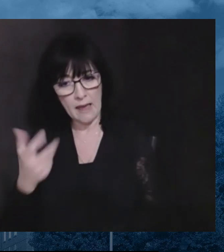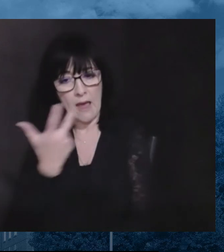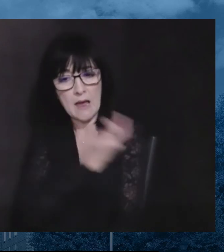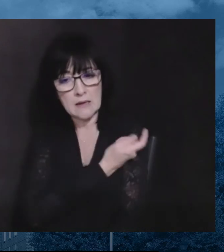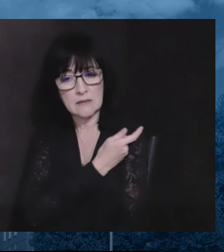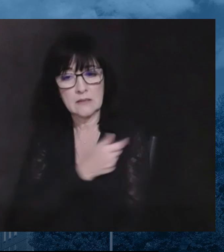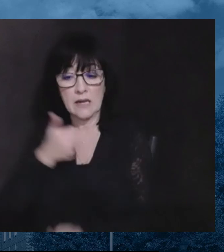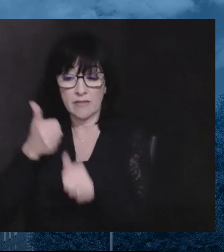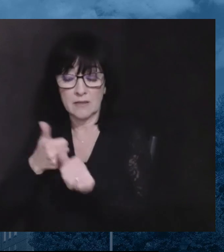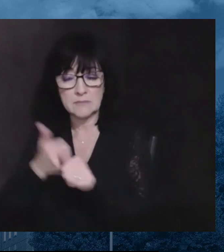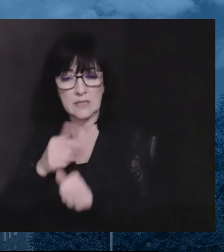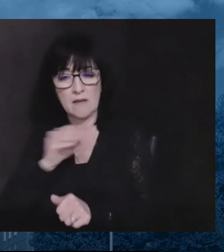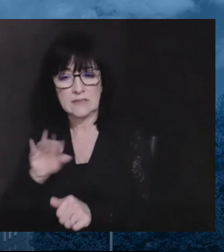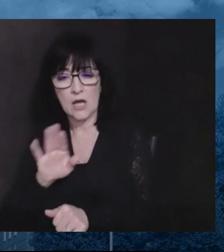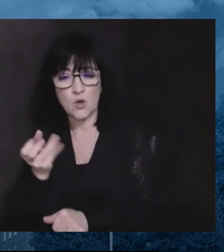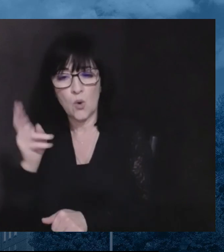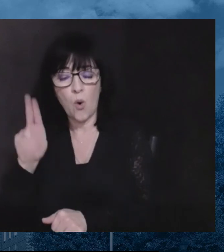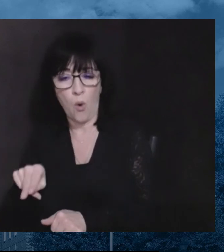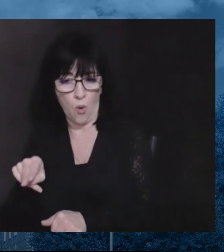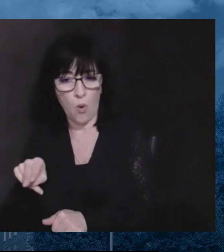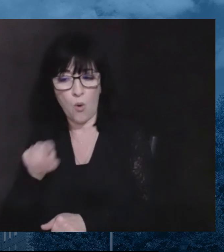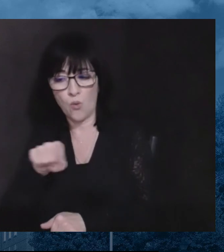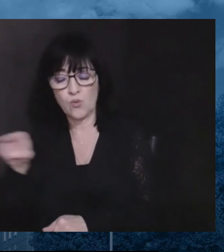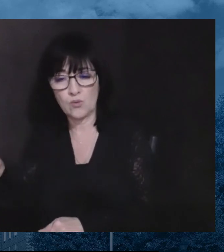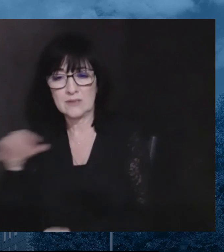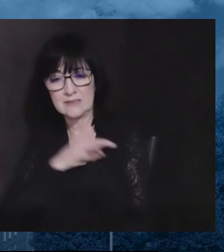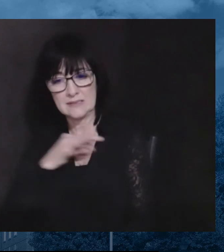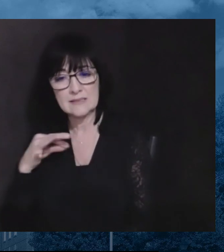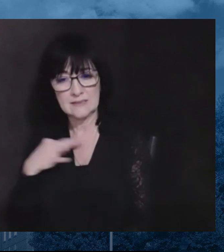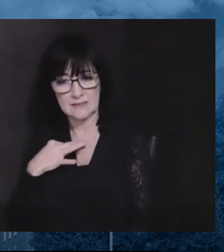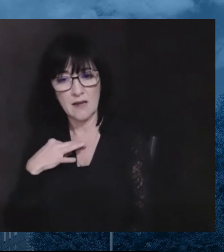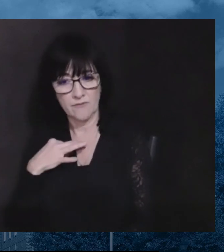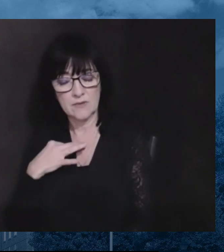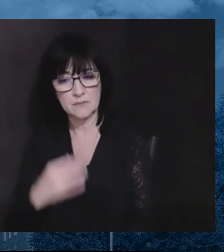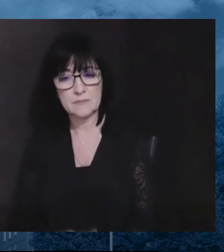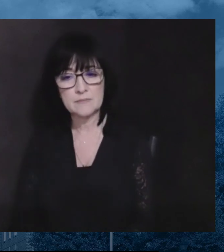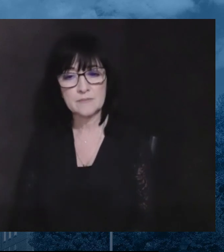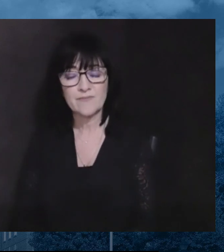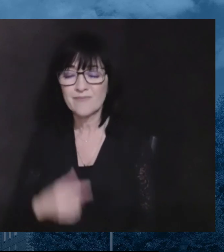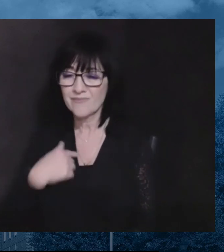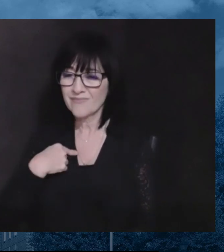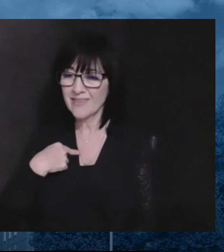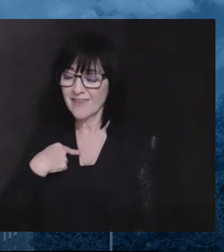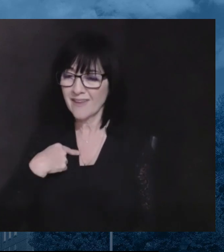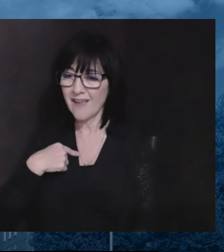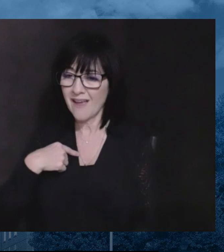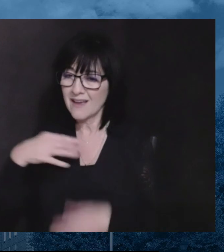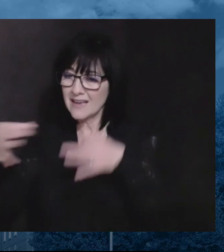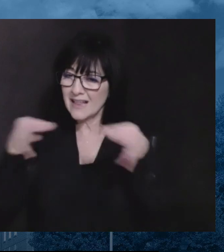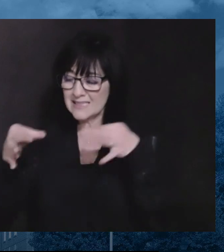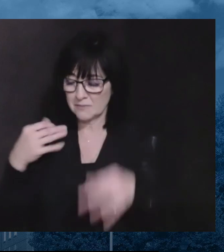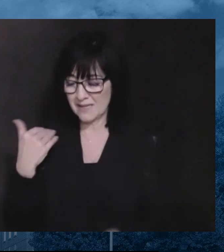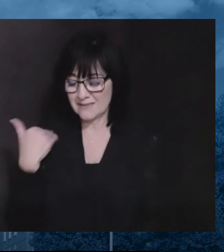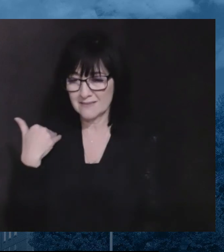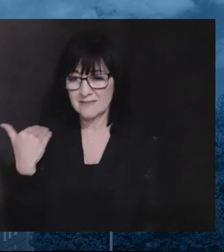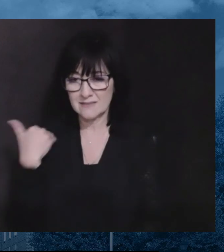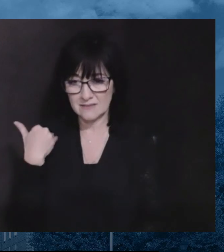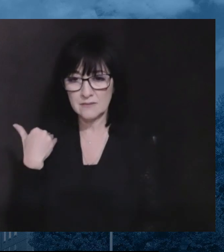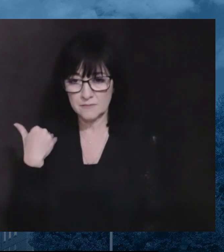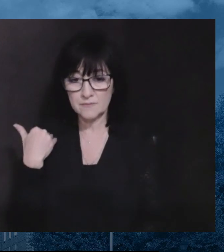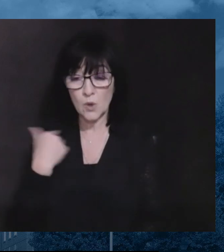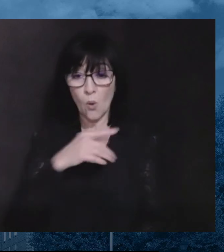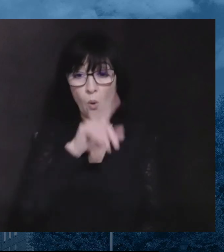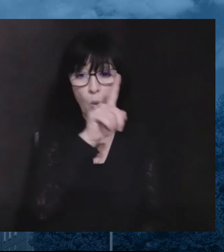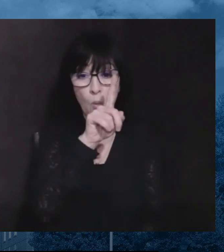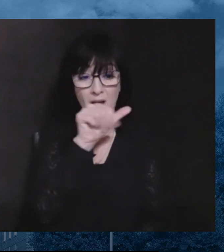getting them connected to partners is key. As I mentioned earlier as well, you know, for those in